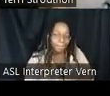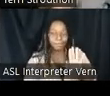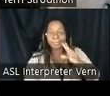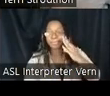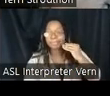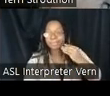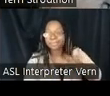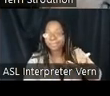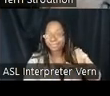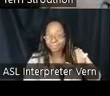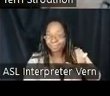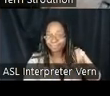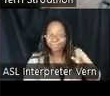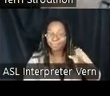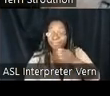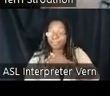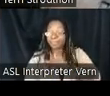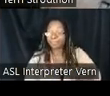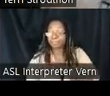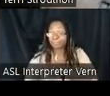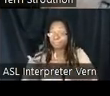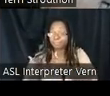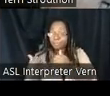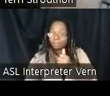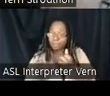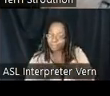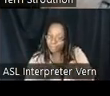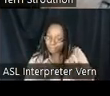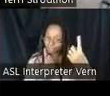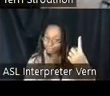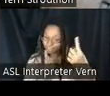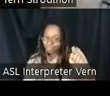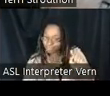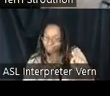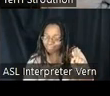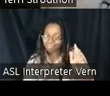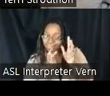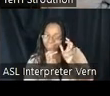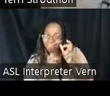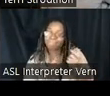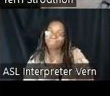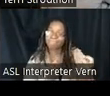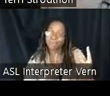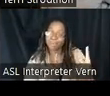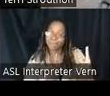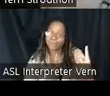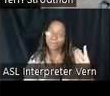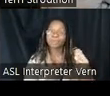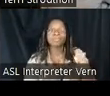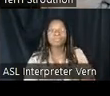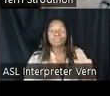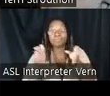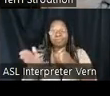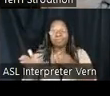And my job is to understand you, to understand what happened. What are your experiences? And in a healing-focused care, we're answering a